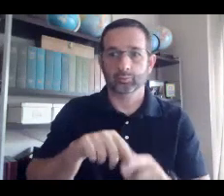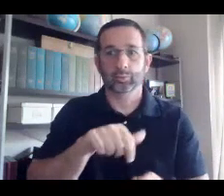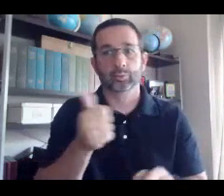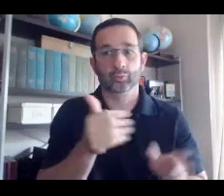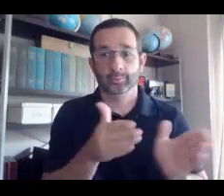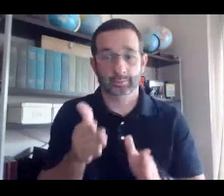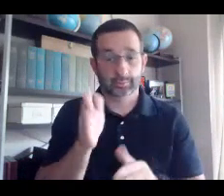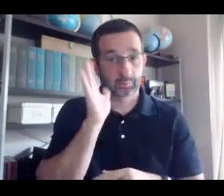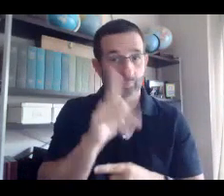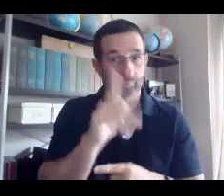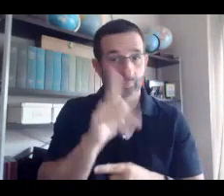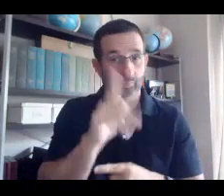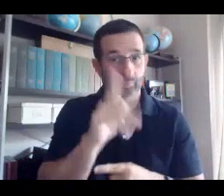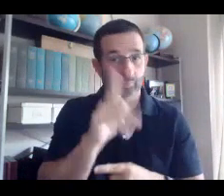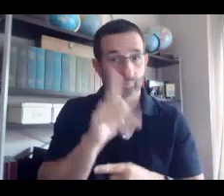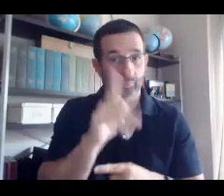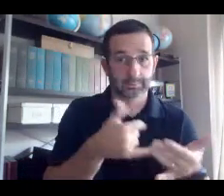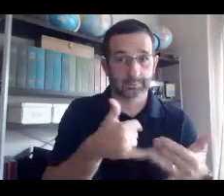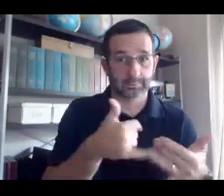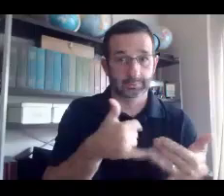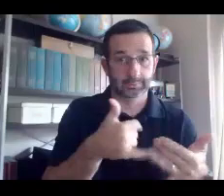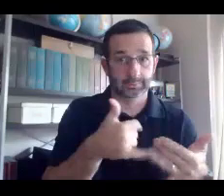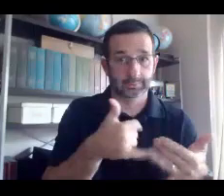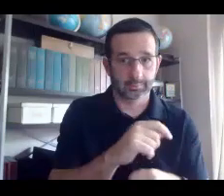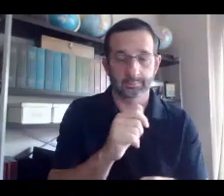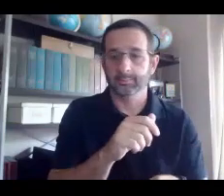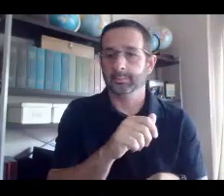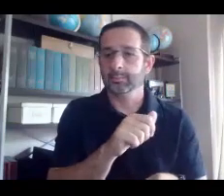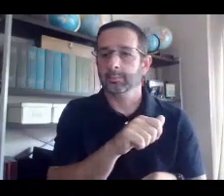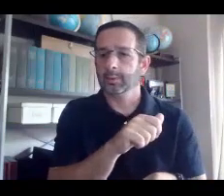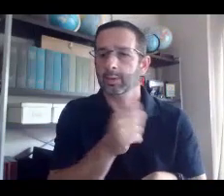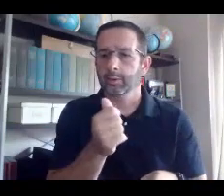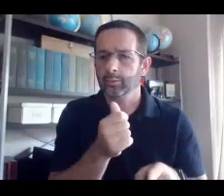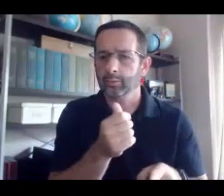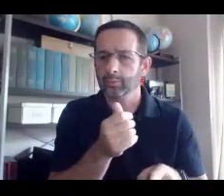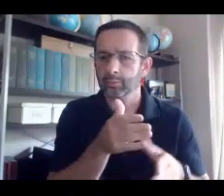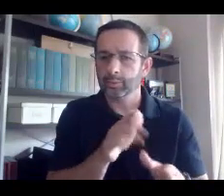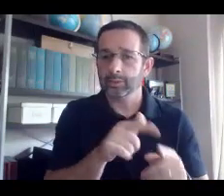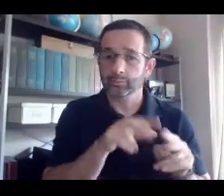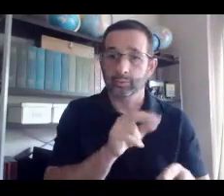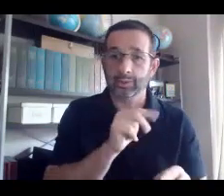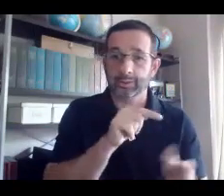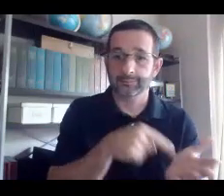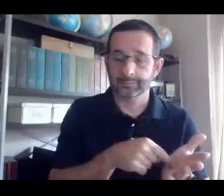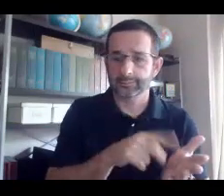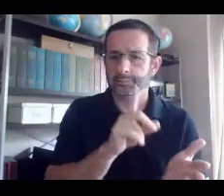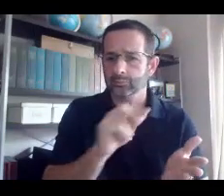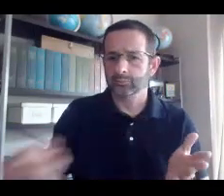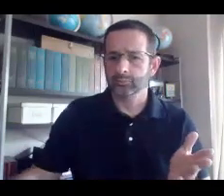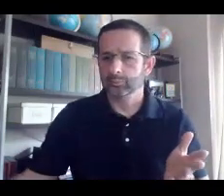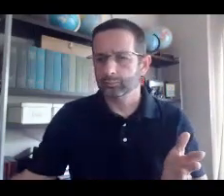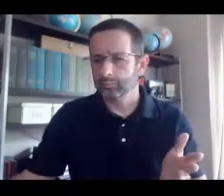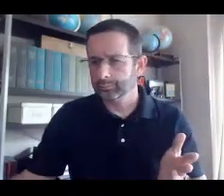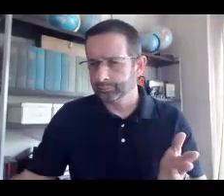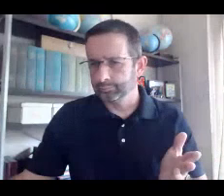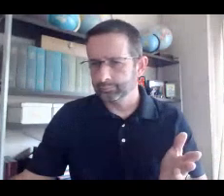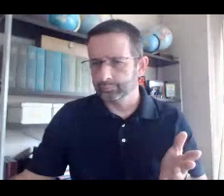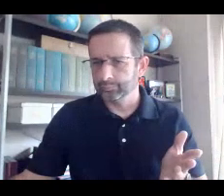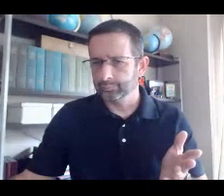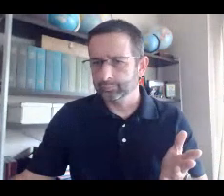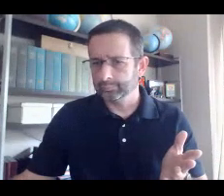Repayment Program but has not transitioned to another program, will LRP payments still be made?